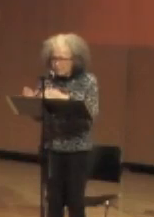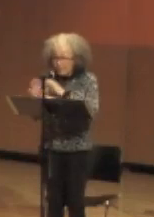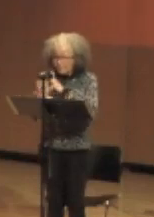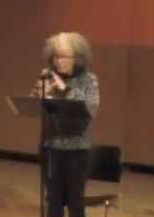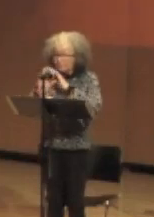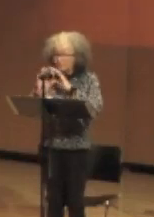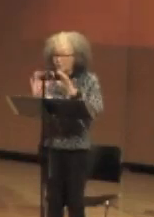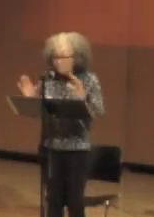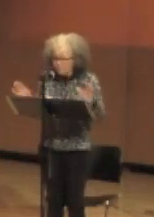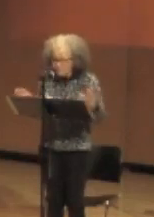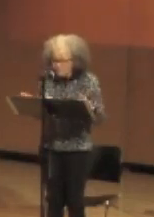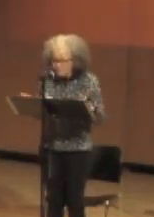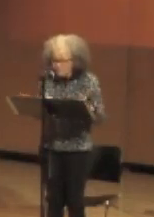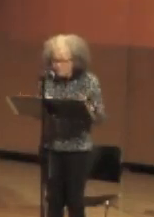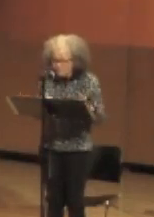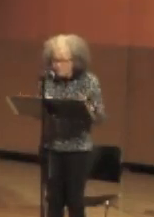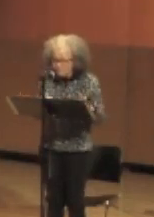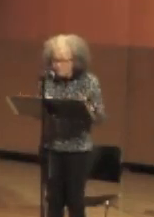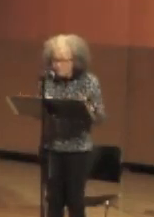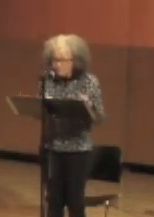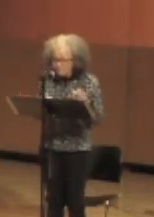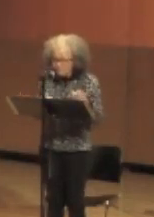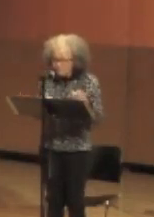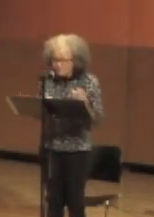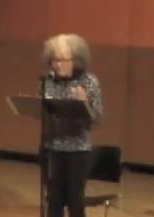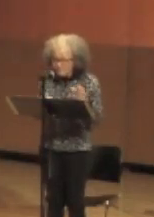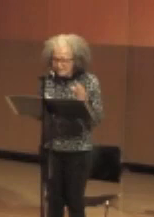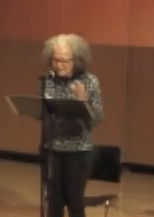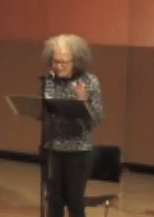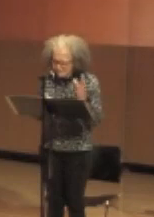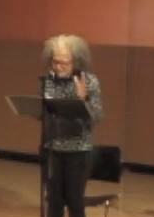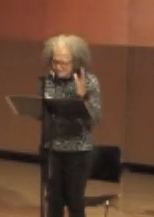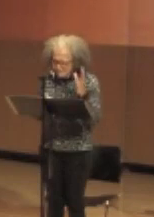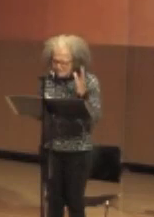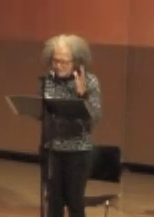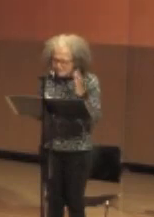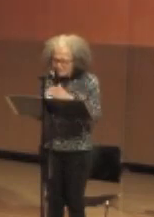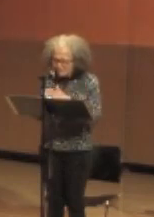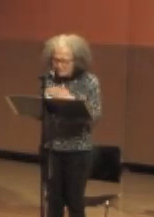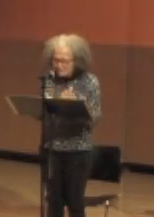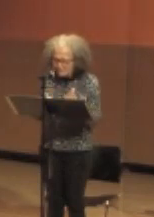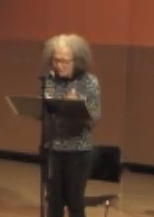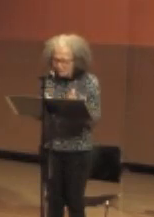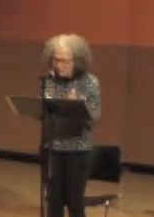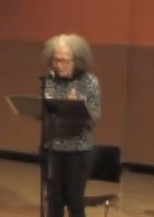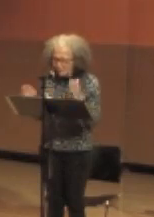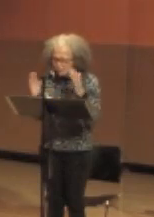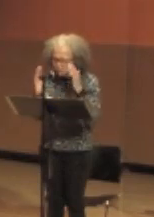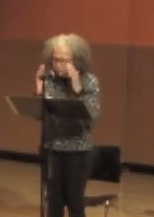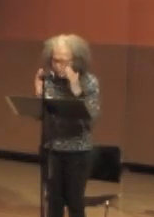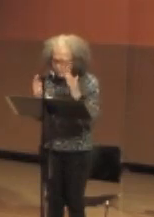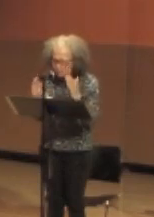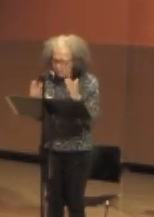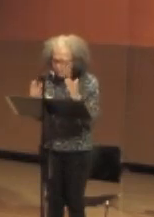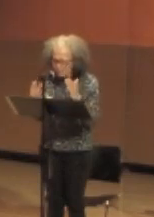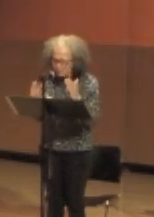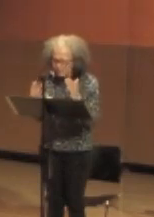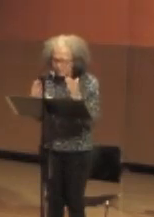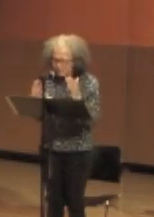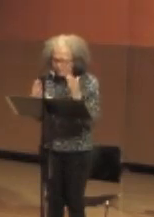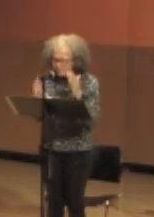in the beginning everything was pretty good but then yeah something came over him I I don't know what